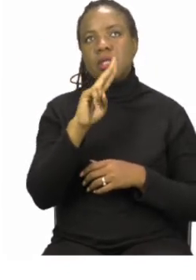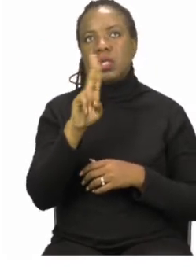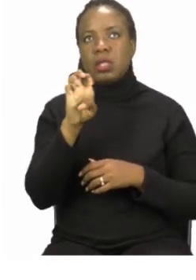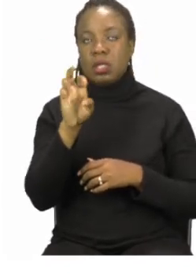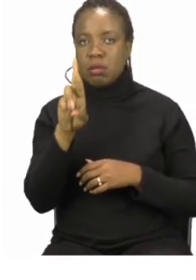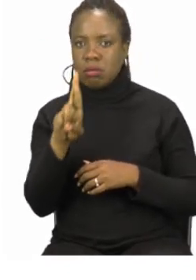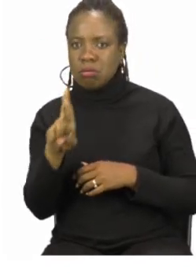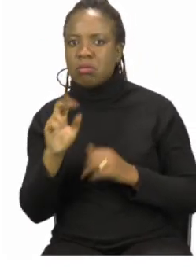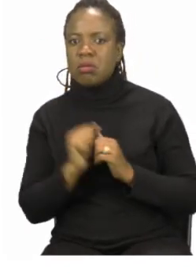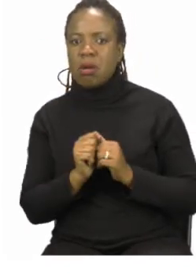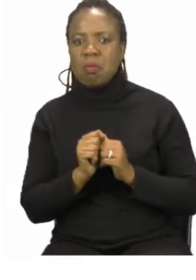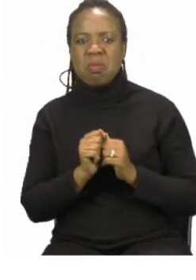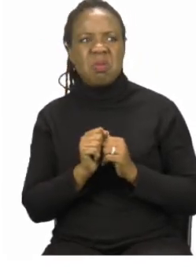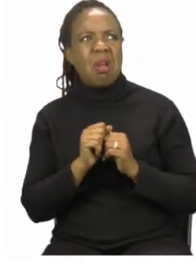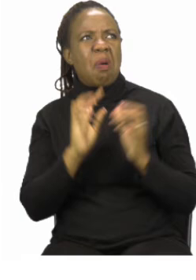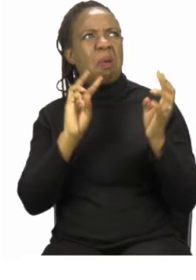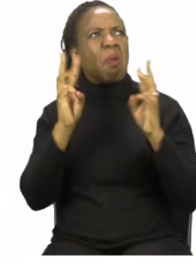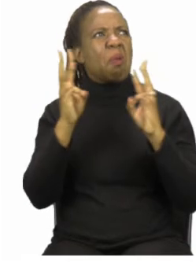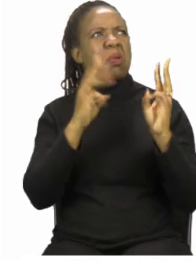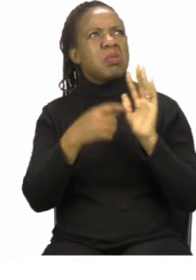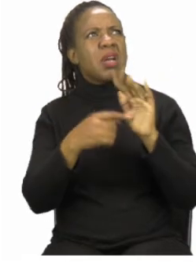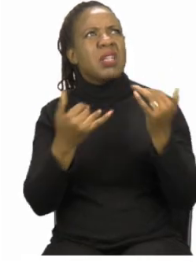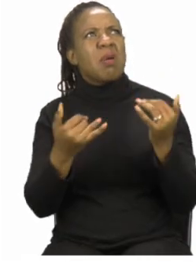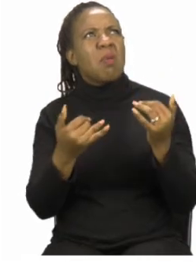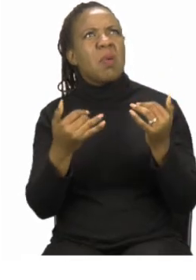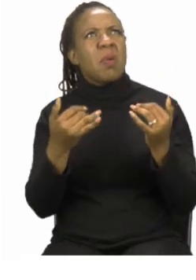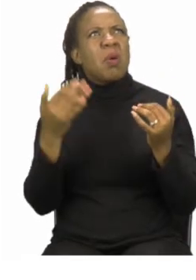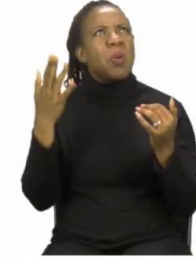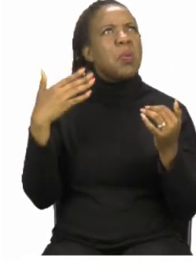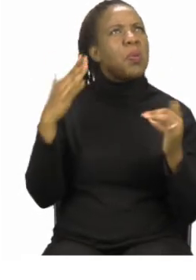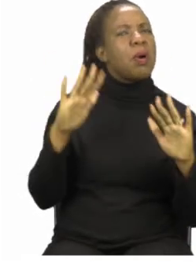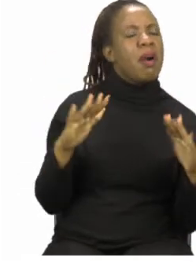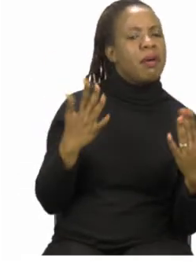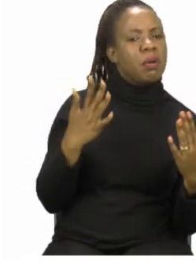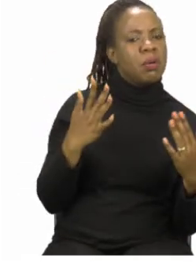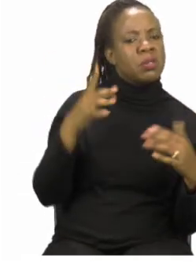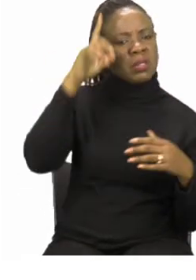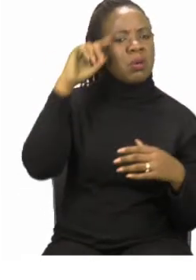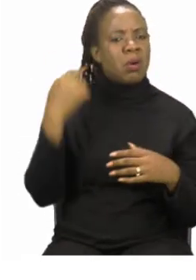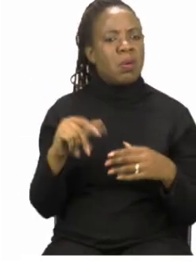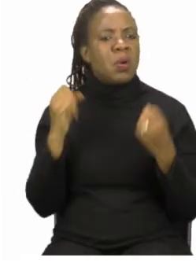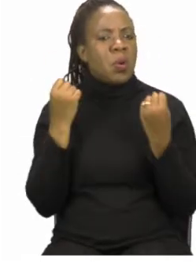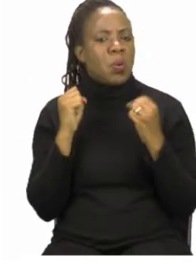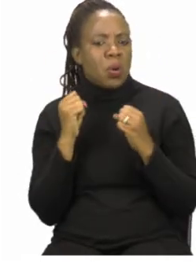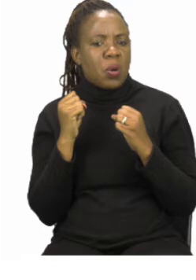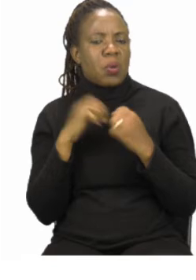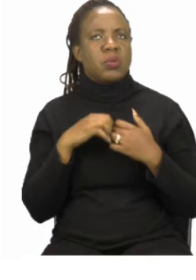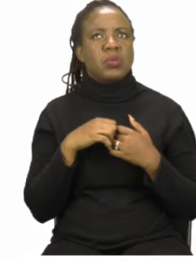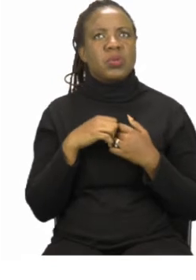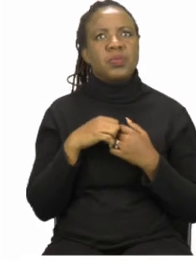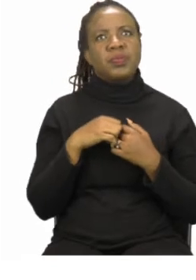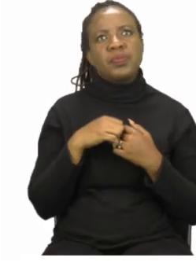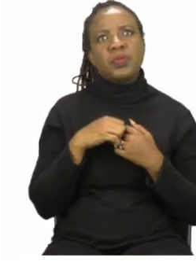the environment outside, which means the condition. Is it hot? Is it cold? Is it windy? And